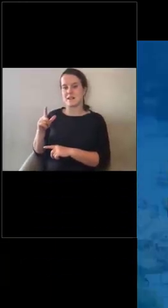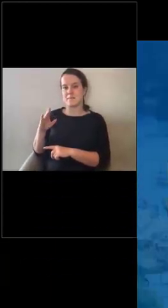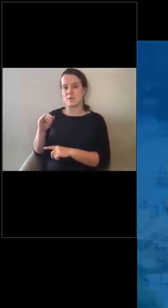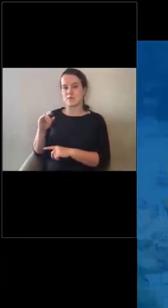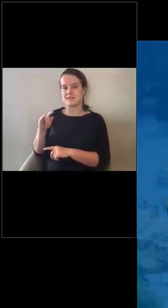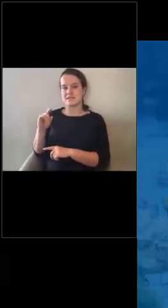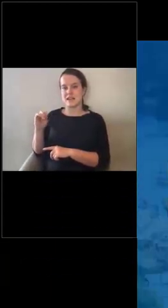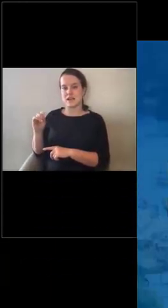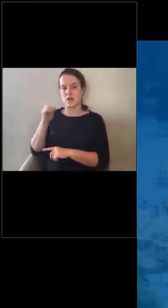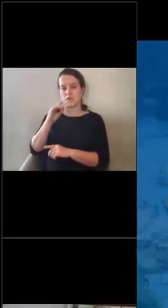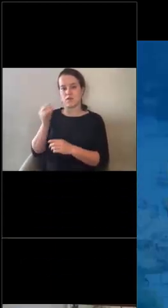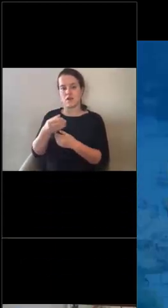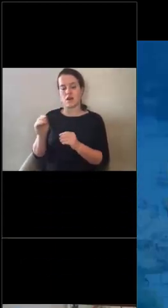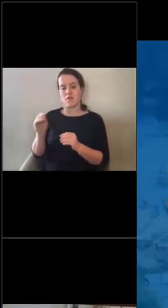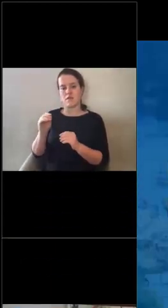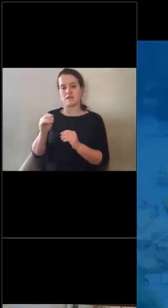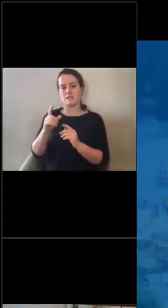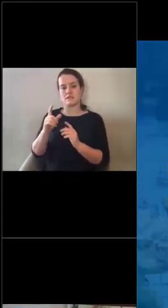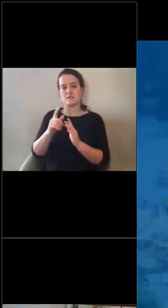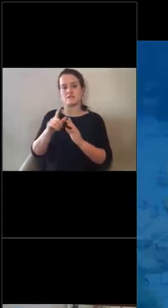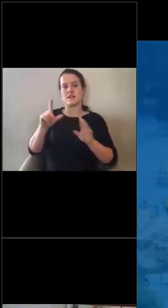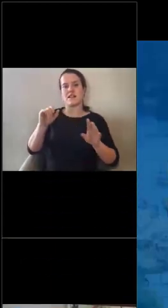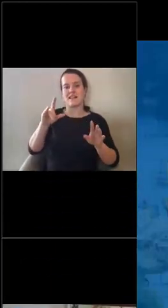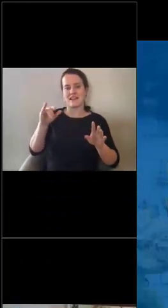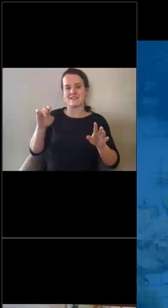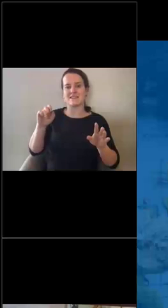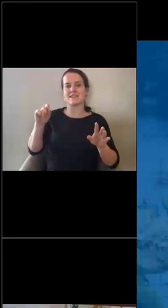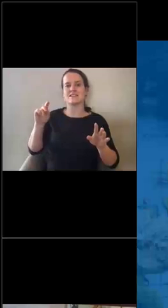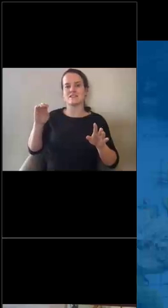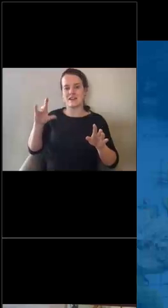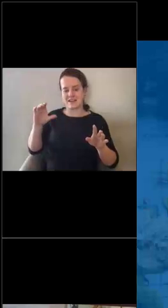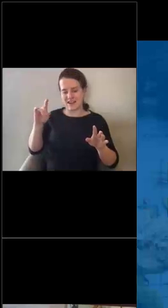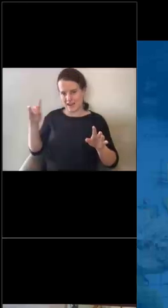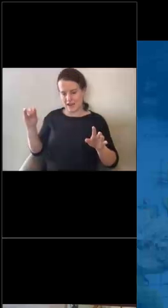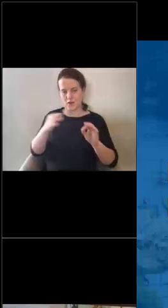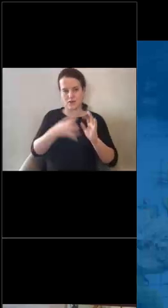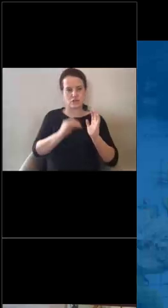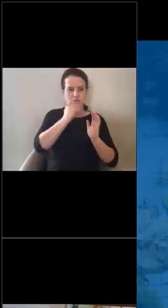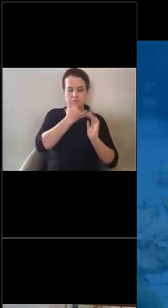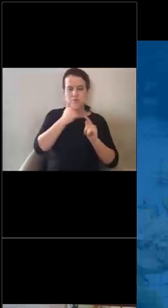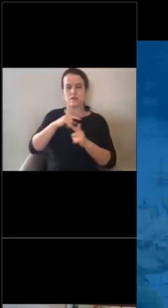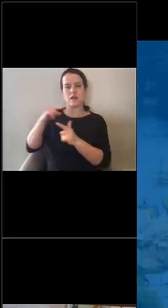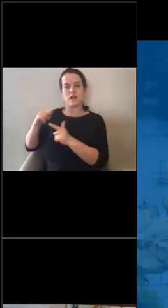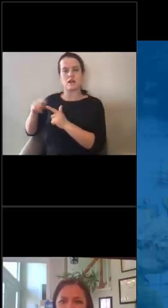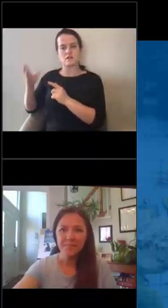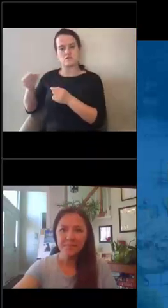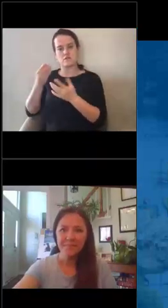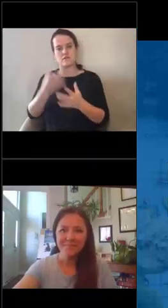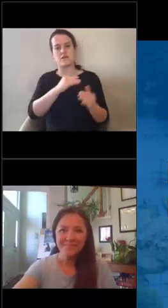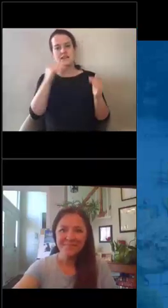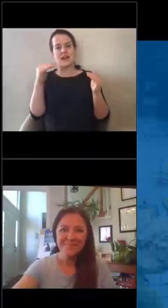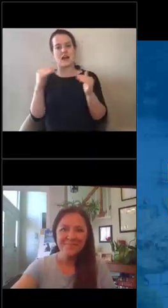of Equal Rights to provide an introduction to the equity portion of the webinar. Leslie?